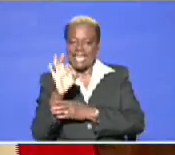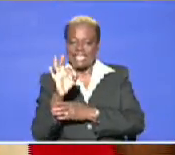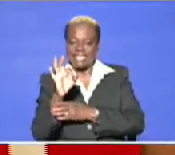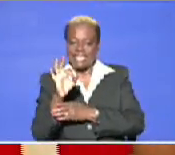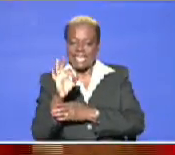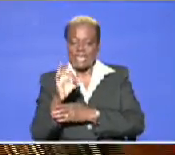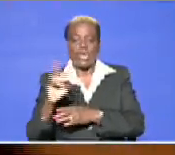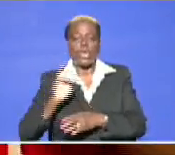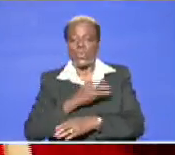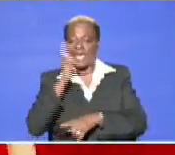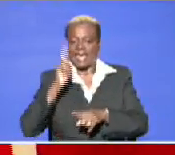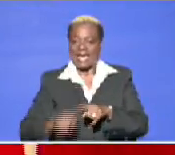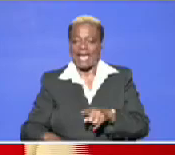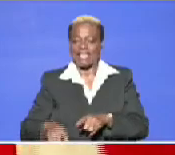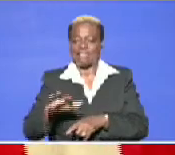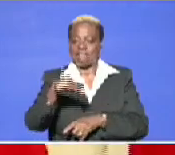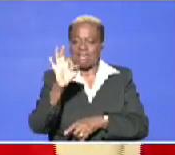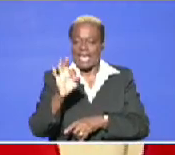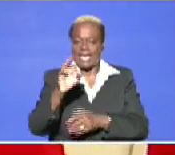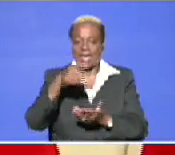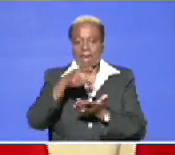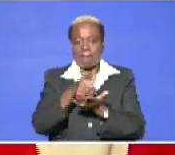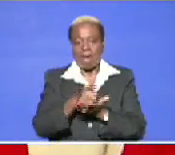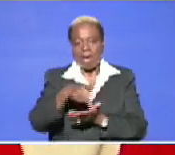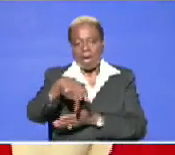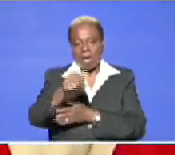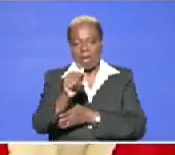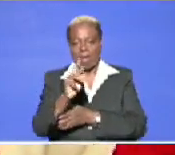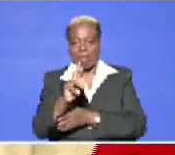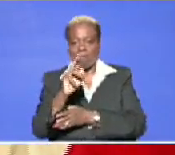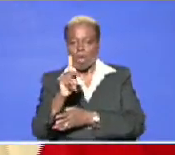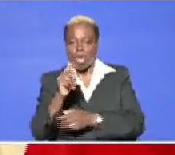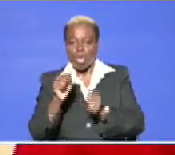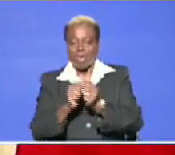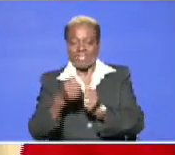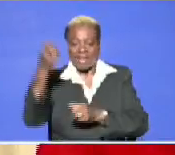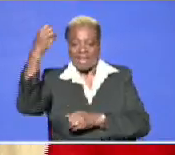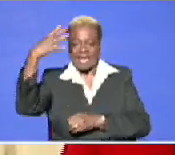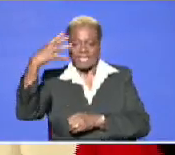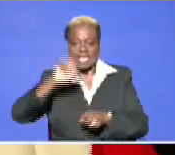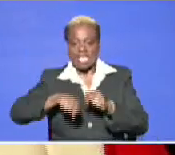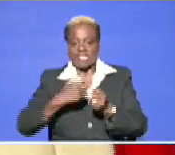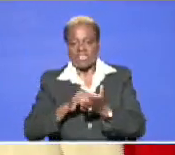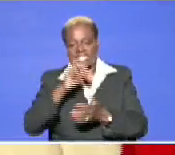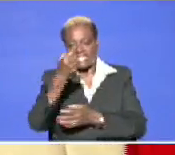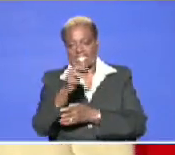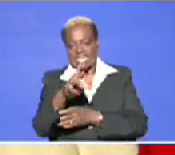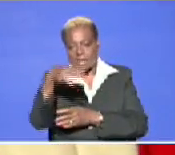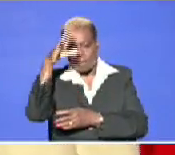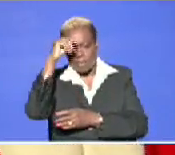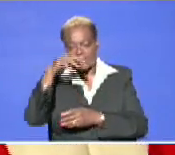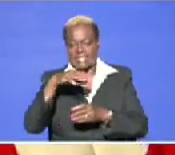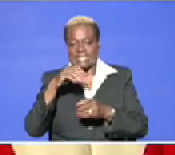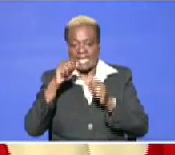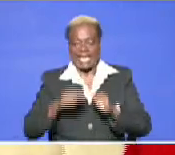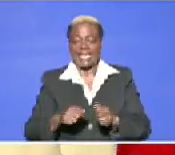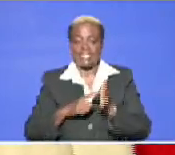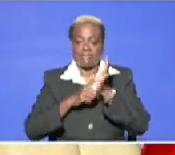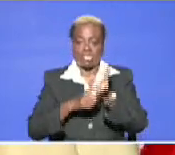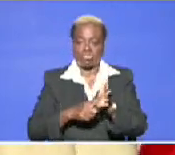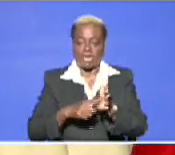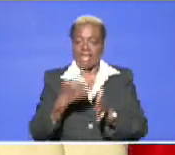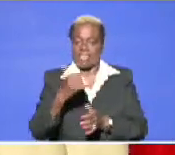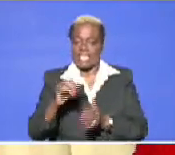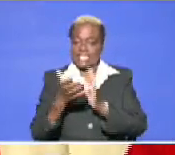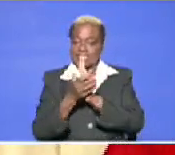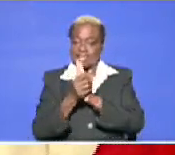park with light that these senior boys can play to demonstrate their skills. You know, something has